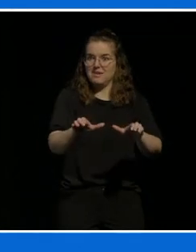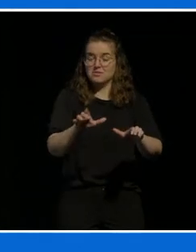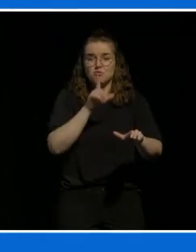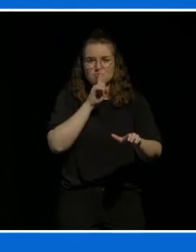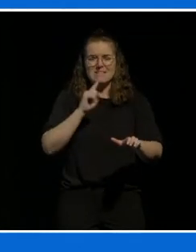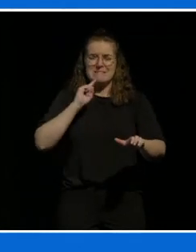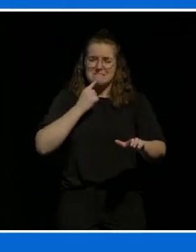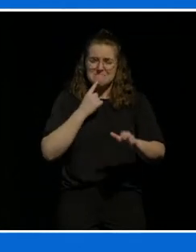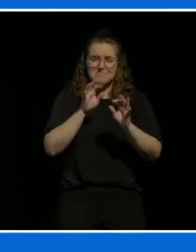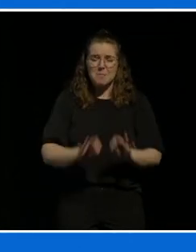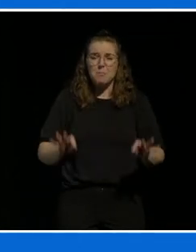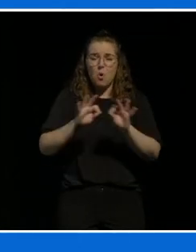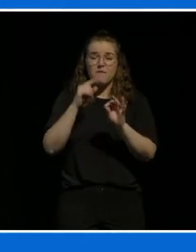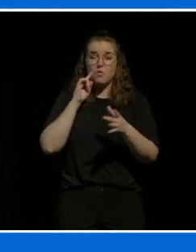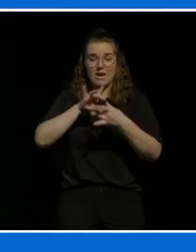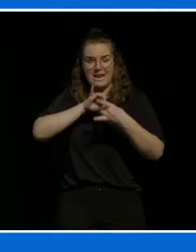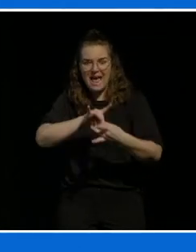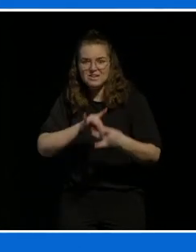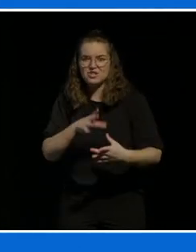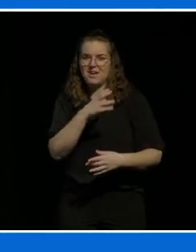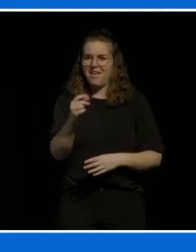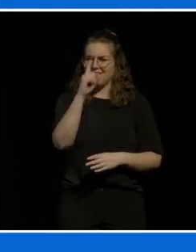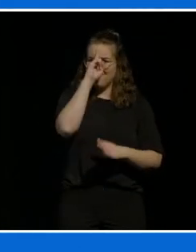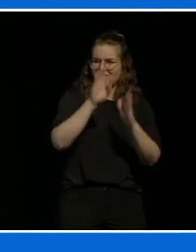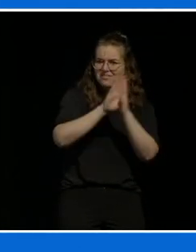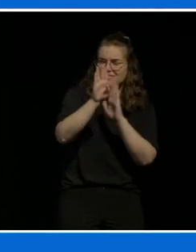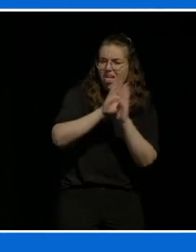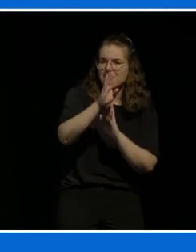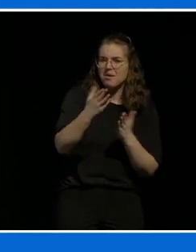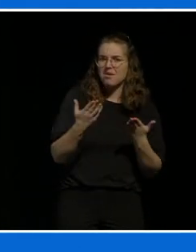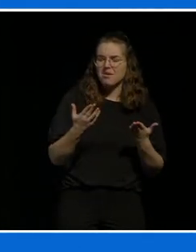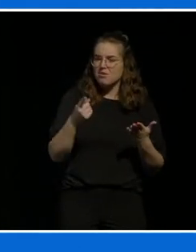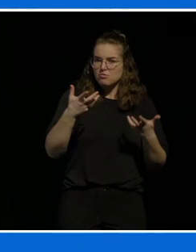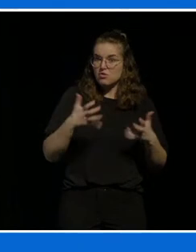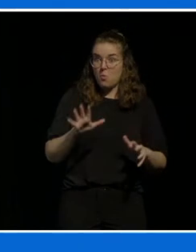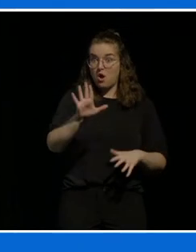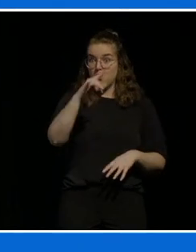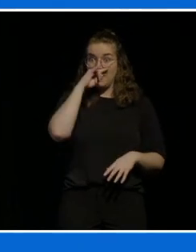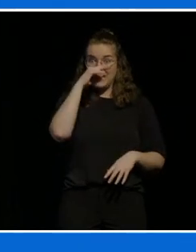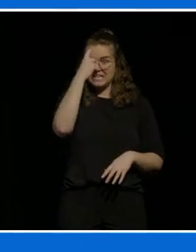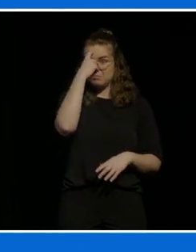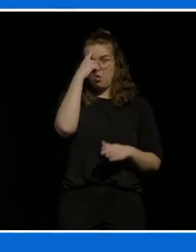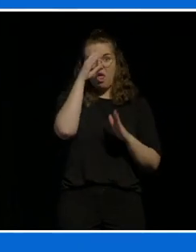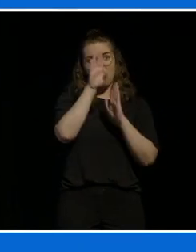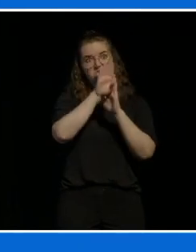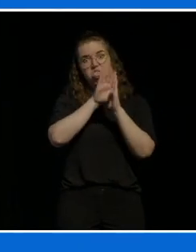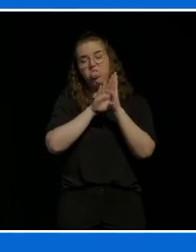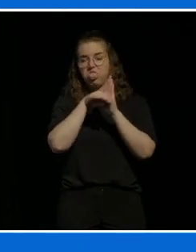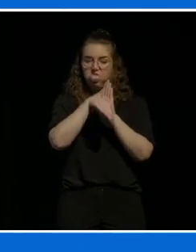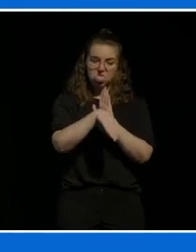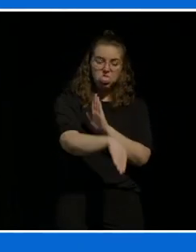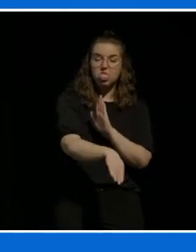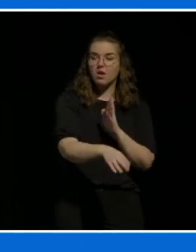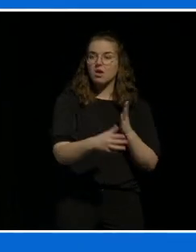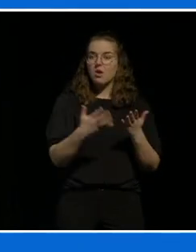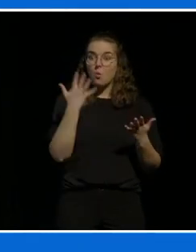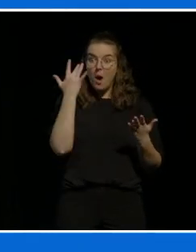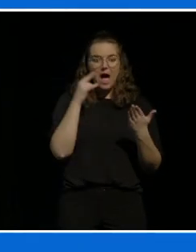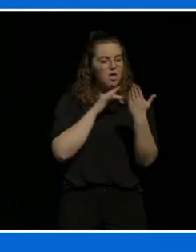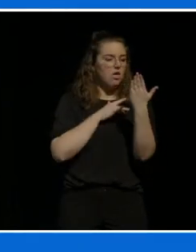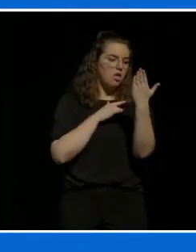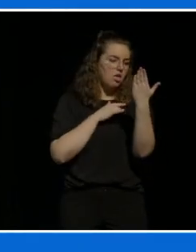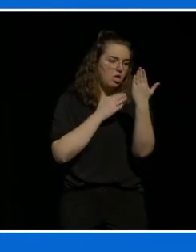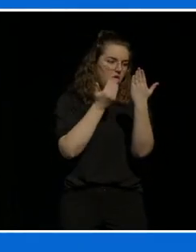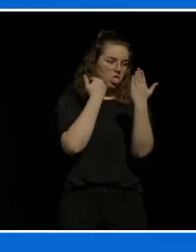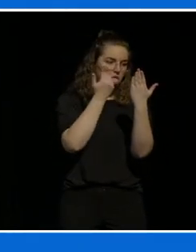but also for neuroplasticity and cognitive development. And you don't want your kids' brain health to be behind because they're behind their device. And that's